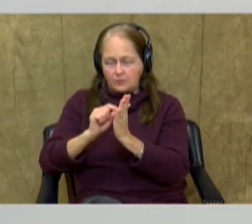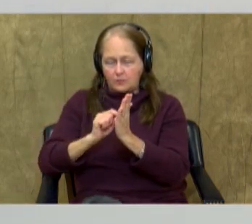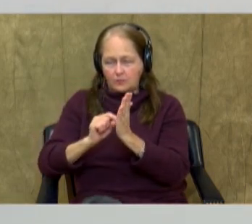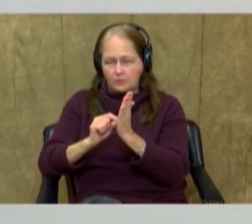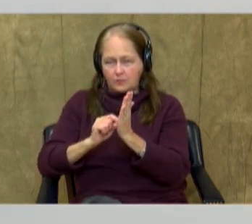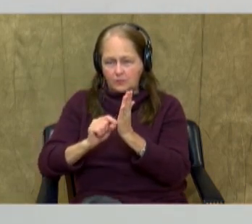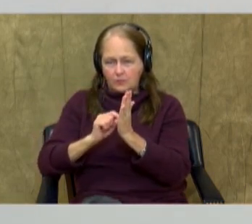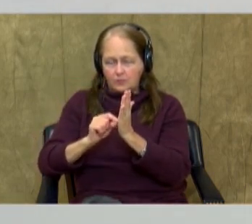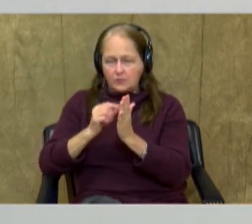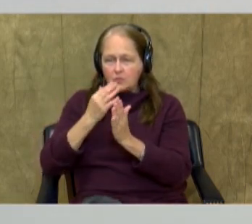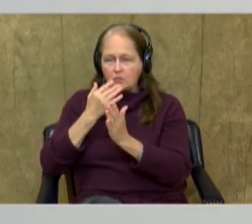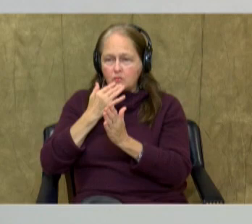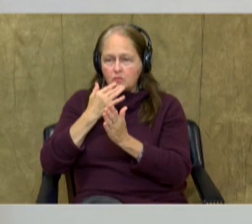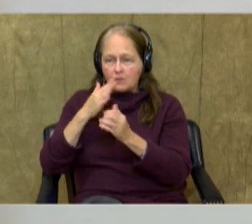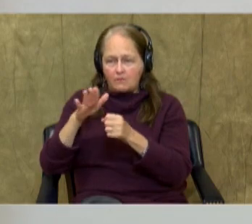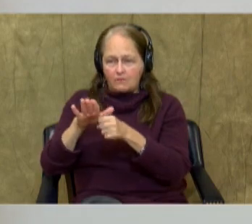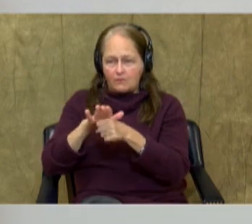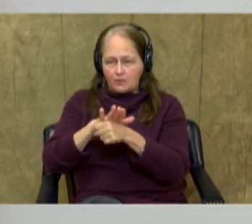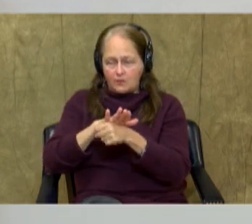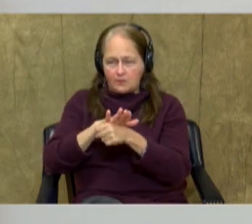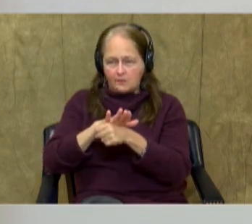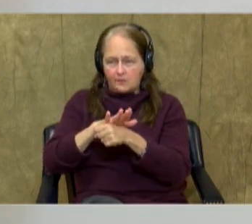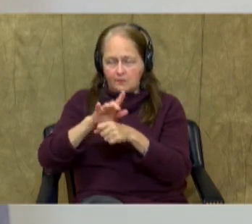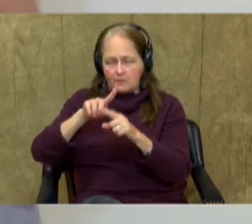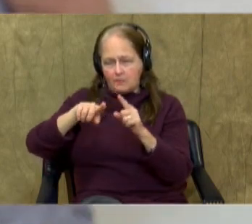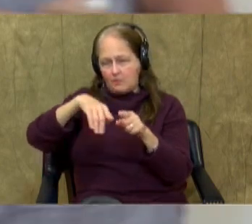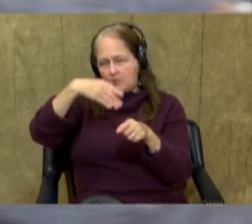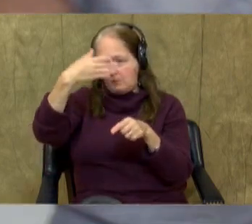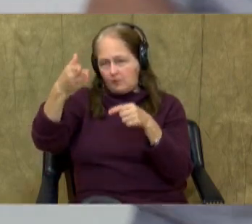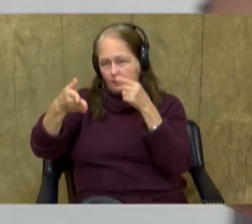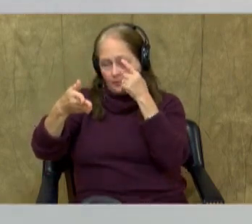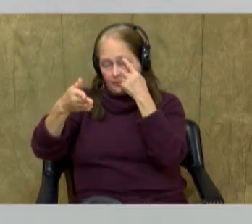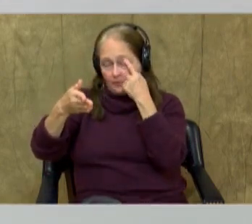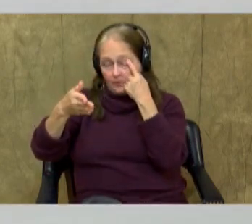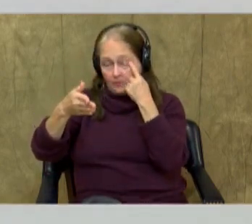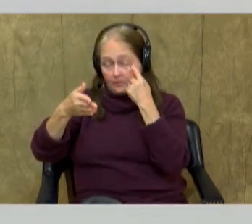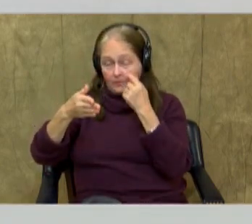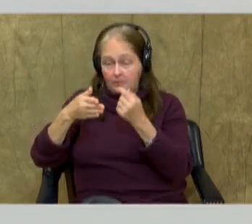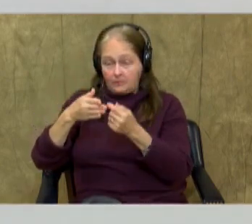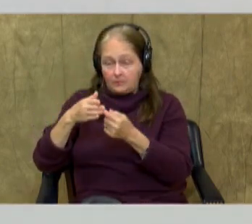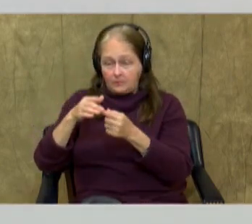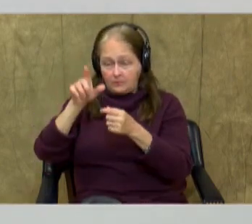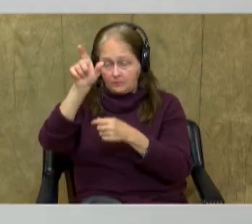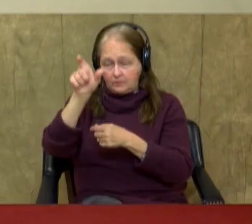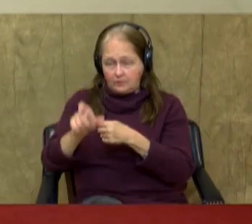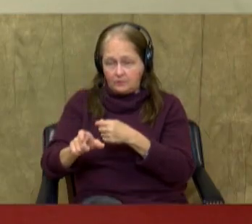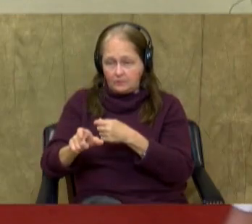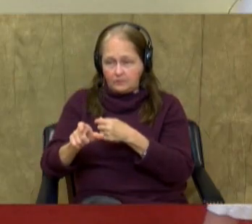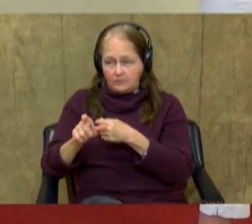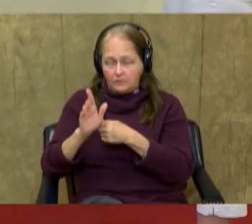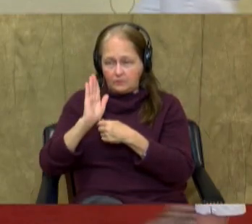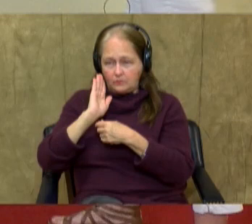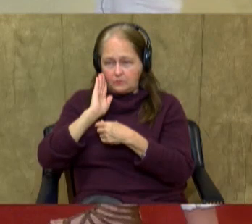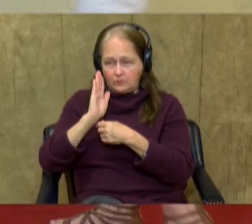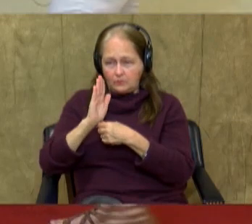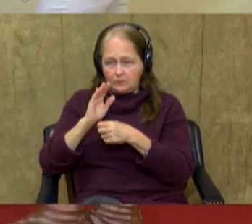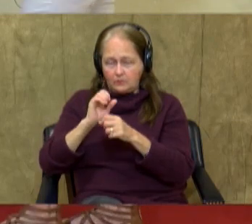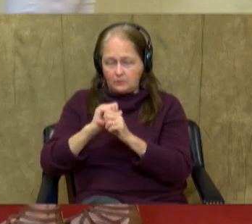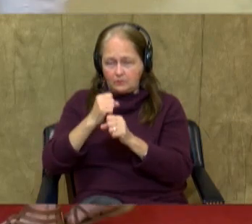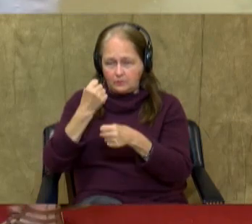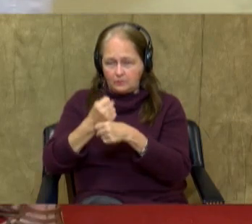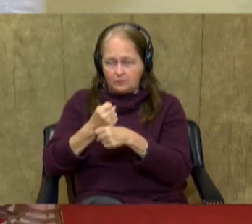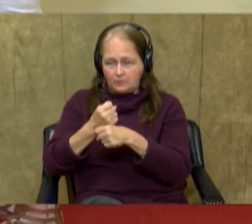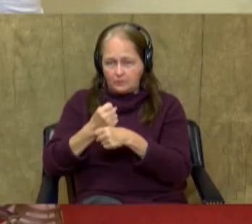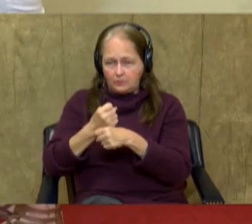that. We're going to pretend like it's all full. But the next bar, let me get my markers. The next bar that you